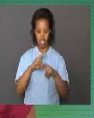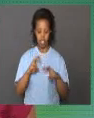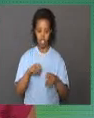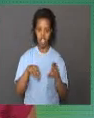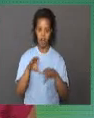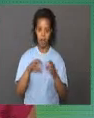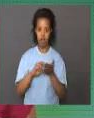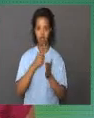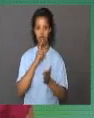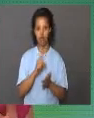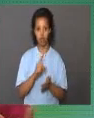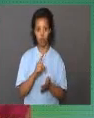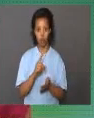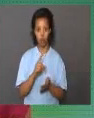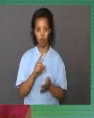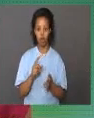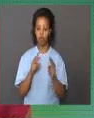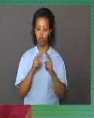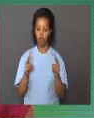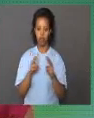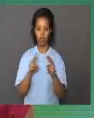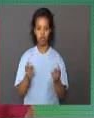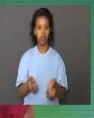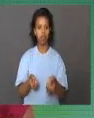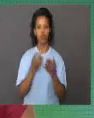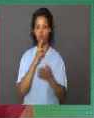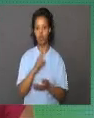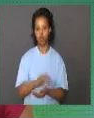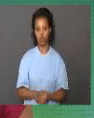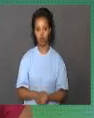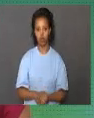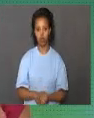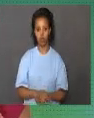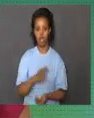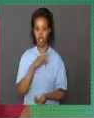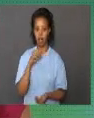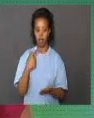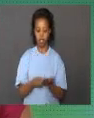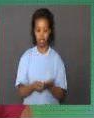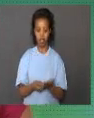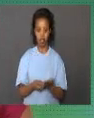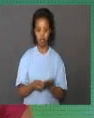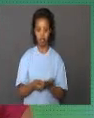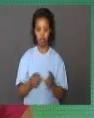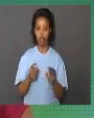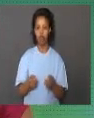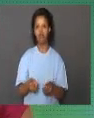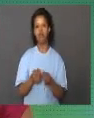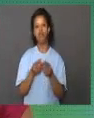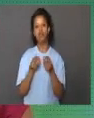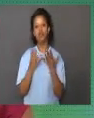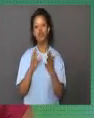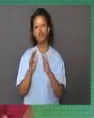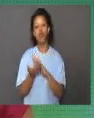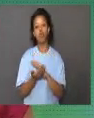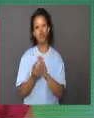and experiments are vast. Not only are there many different kinds of